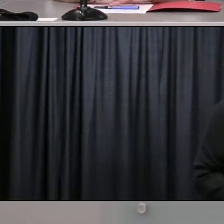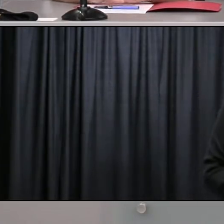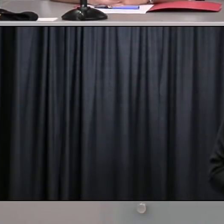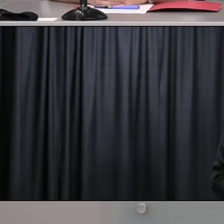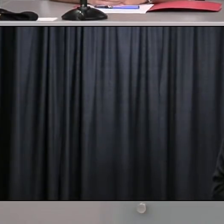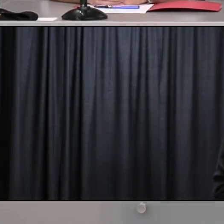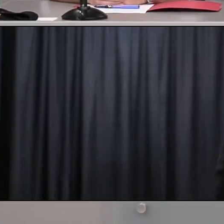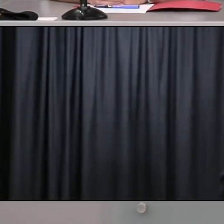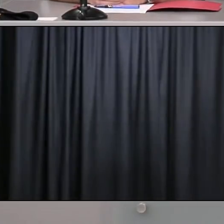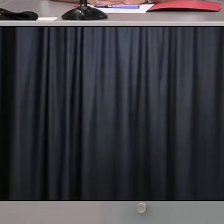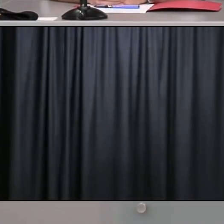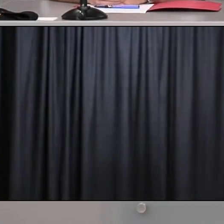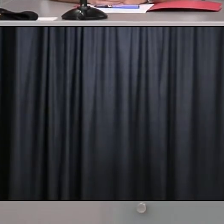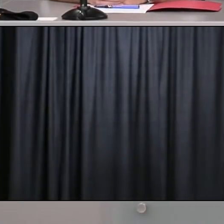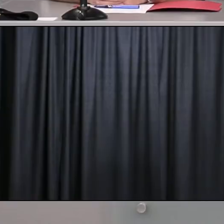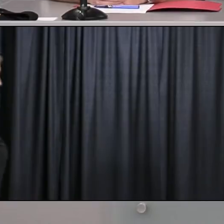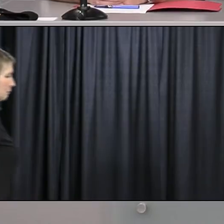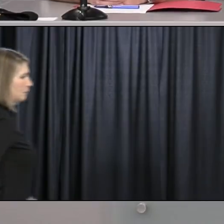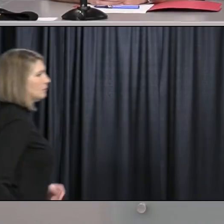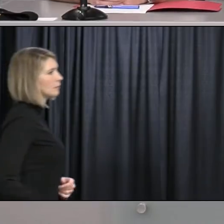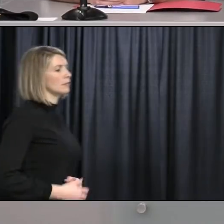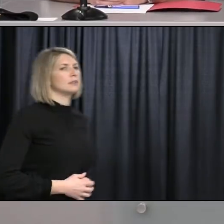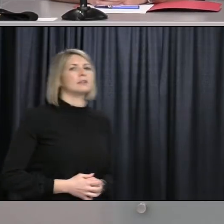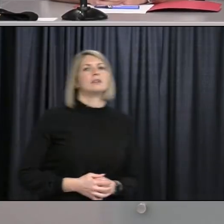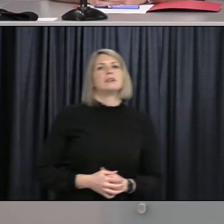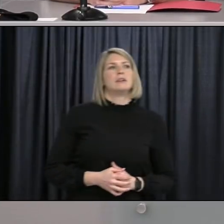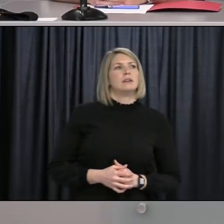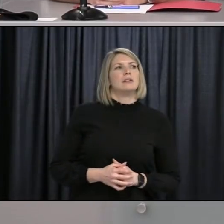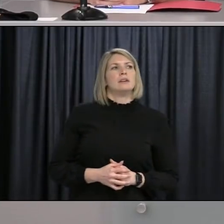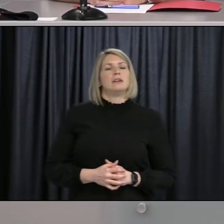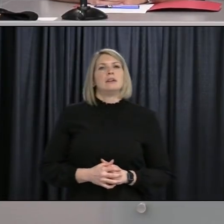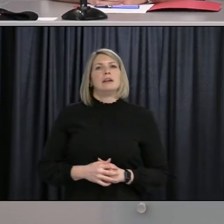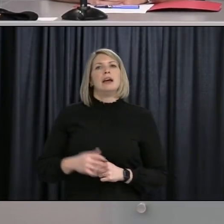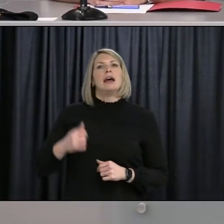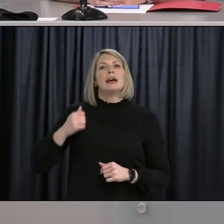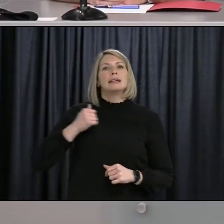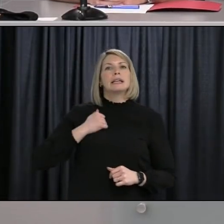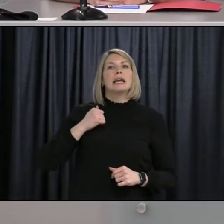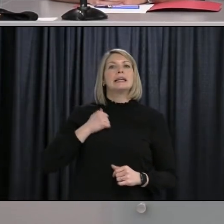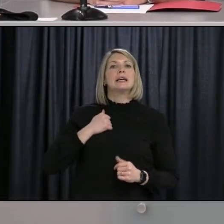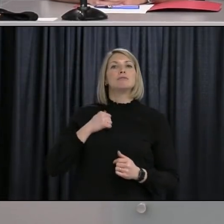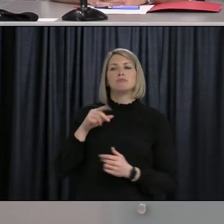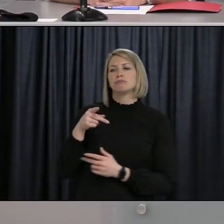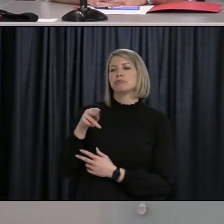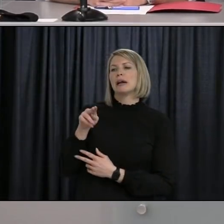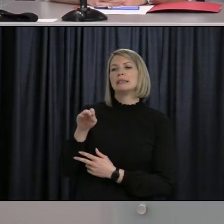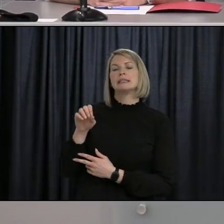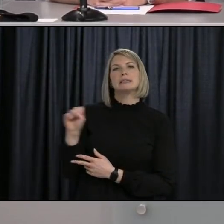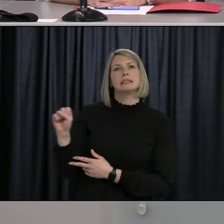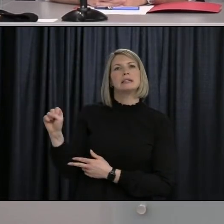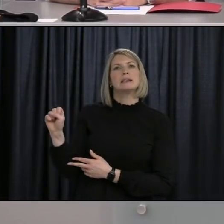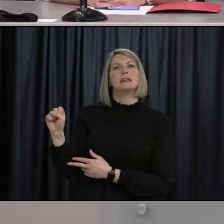there. I'm wondering, given a bit of a step up in the situation today, where does this